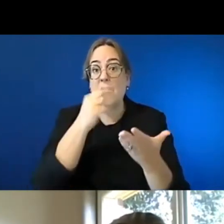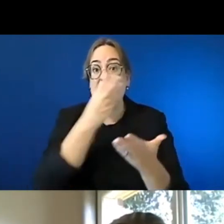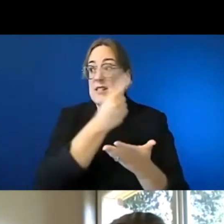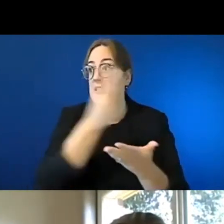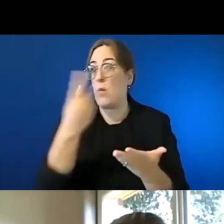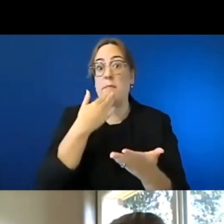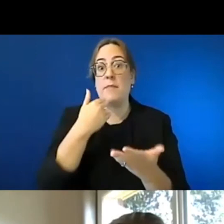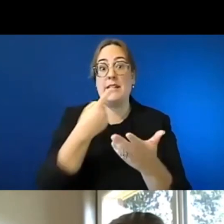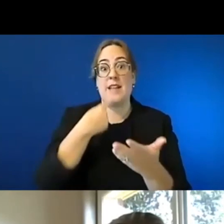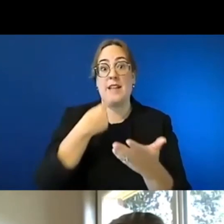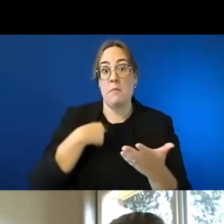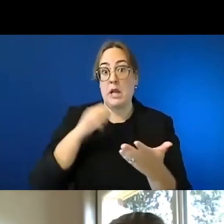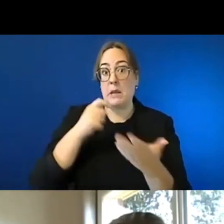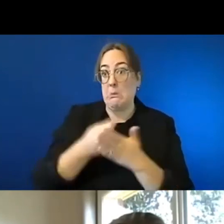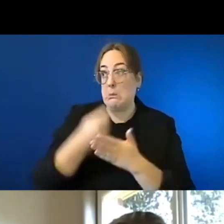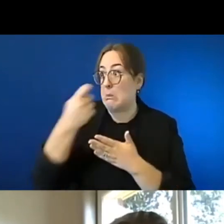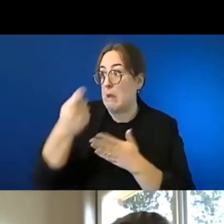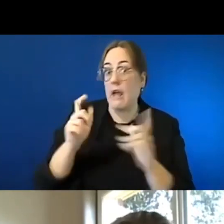that?